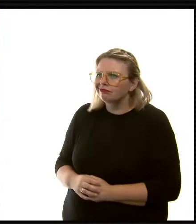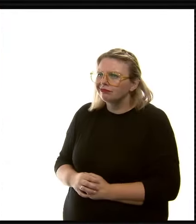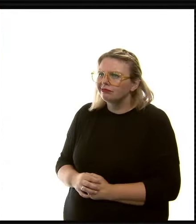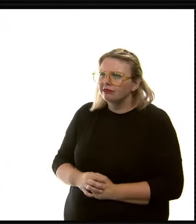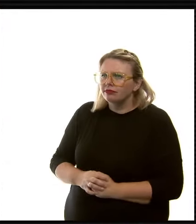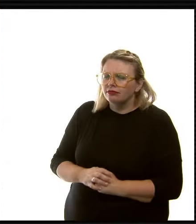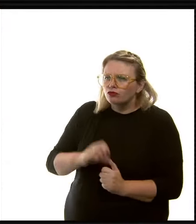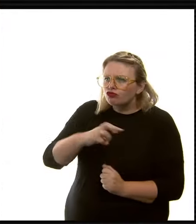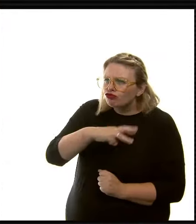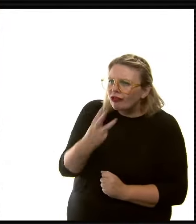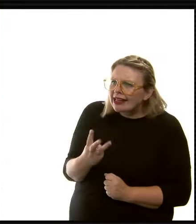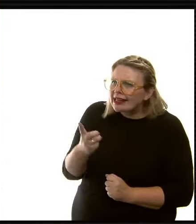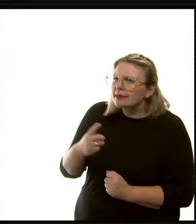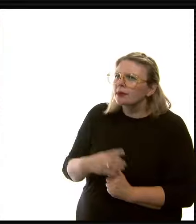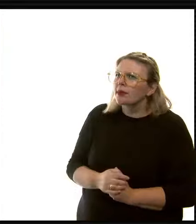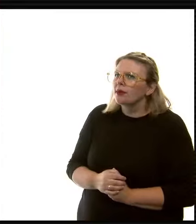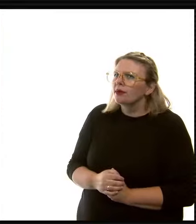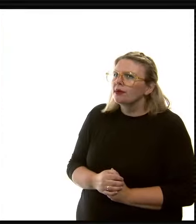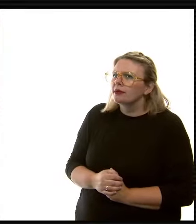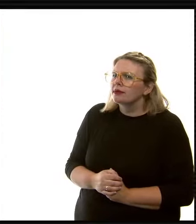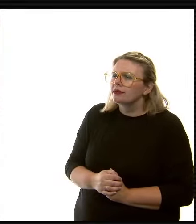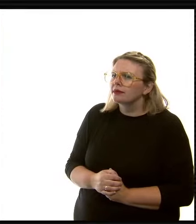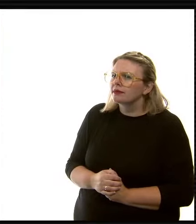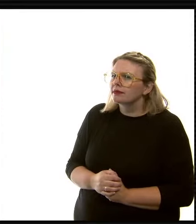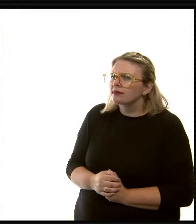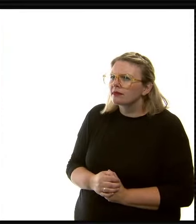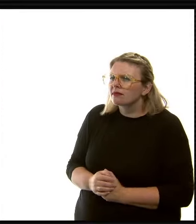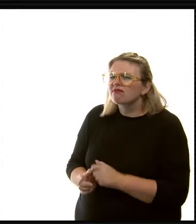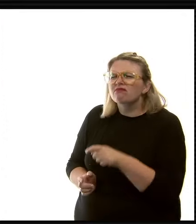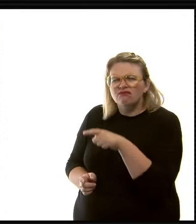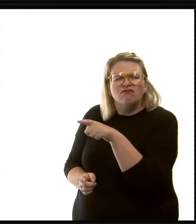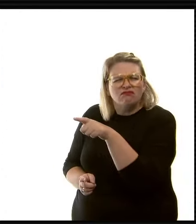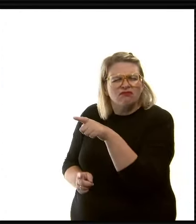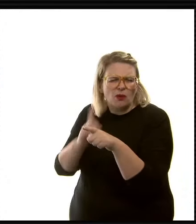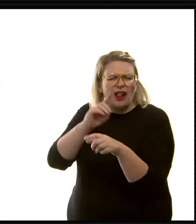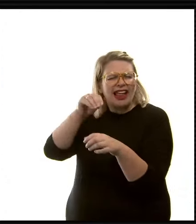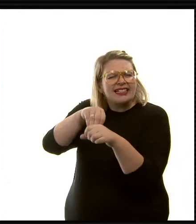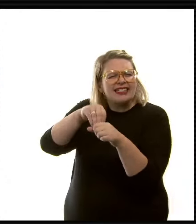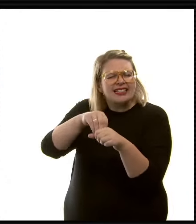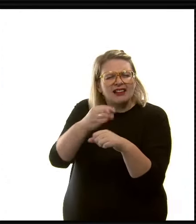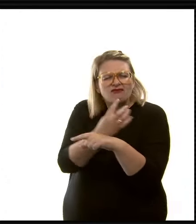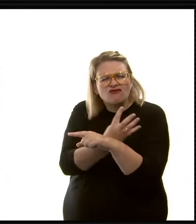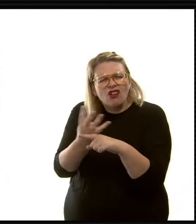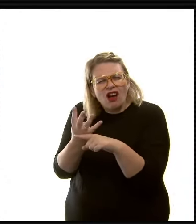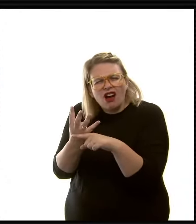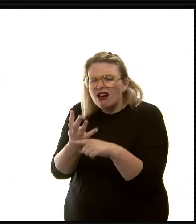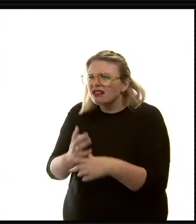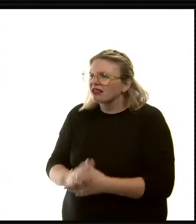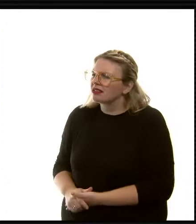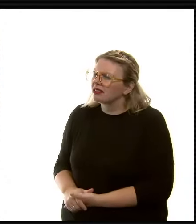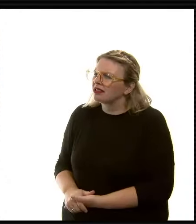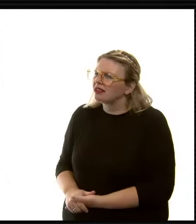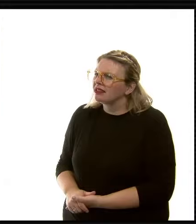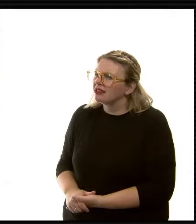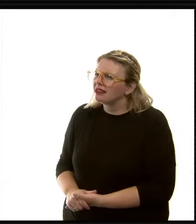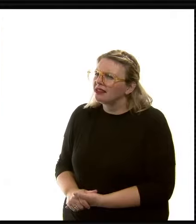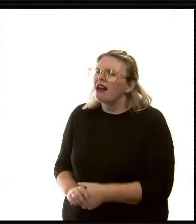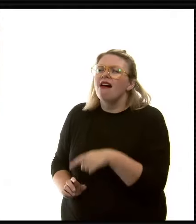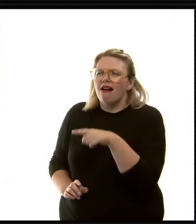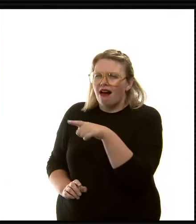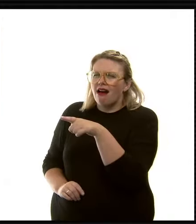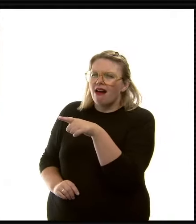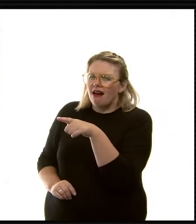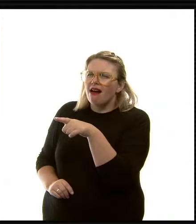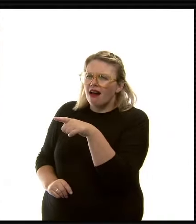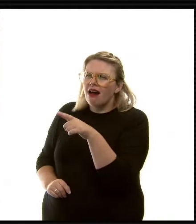coloured. In my portal is going to be grass, so I'm going to build a nice like green base. Lion doesn't want to go in there. Maybe it does.